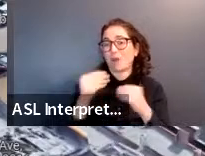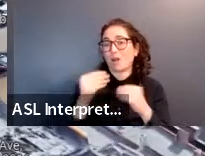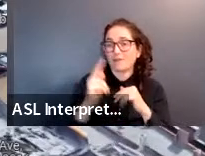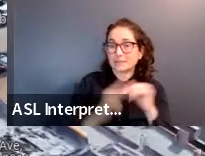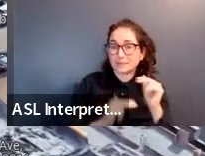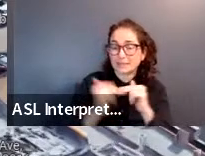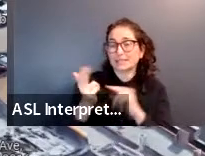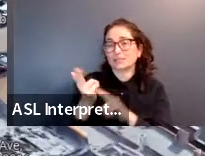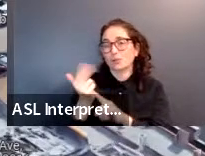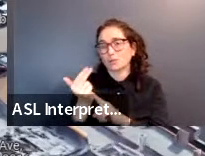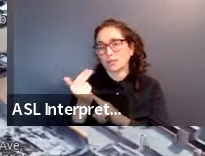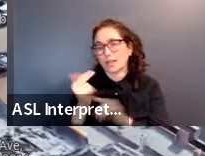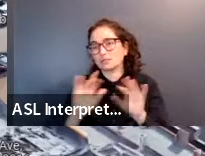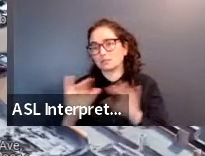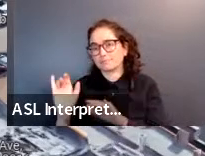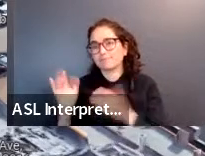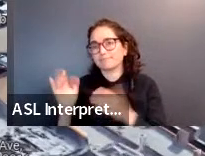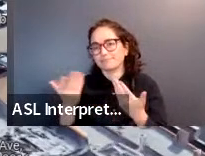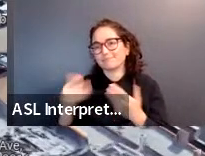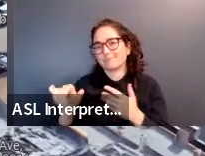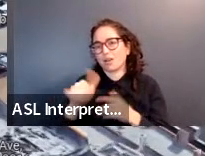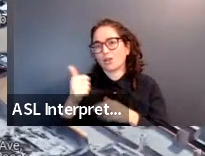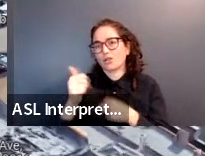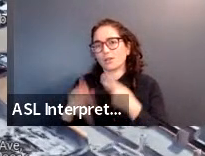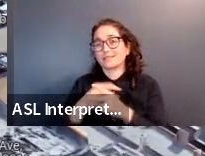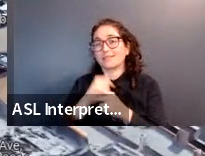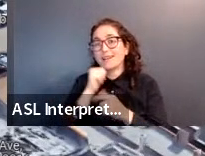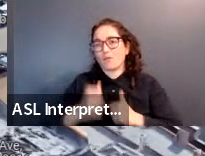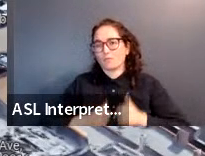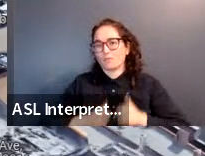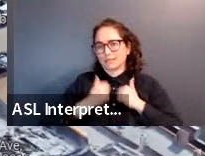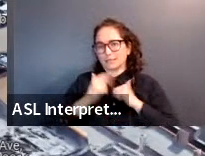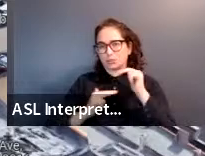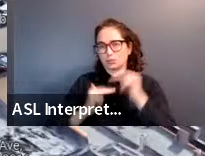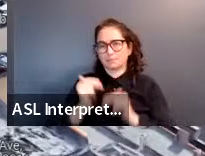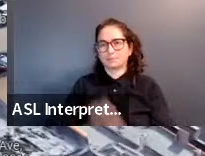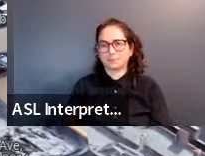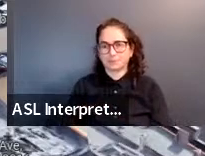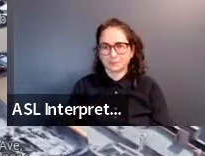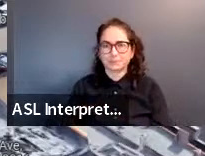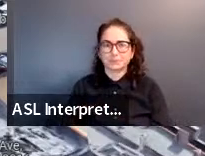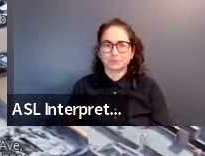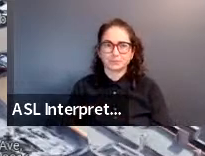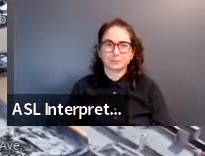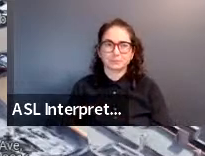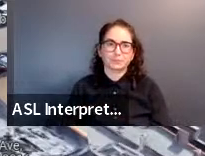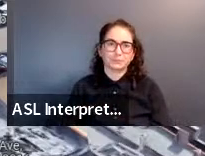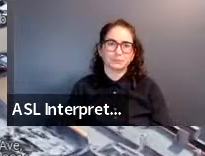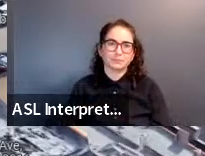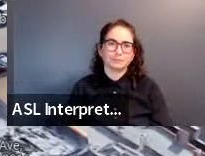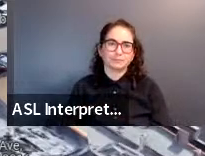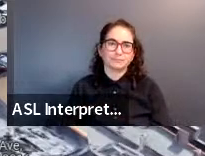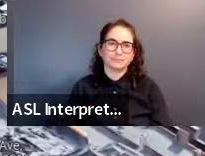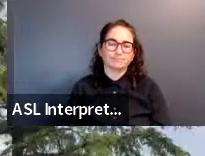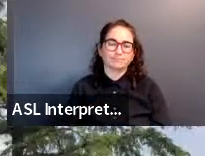buildings, hotels, and other non-residential buildings. Next slide,